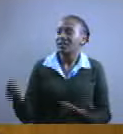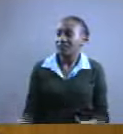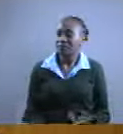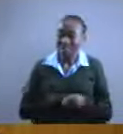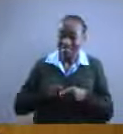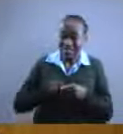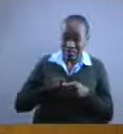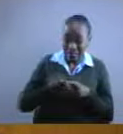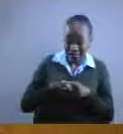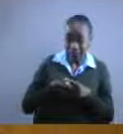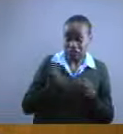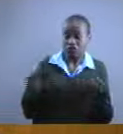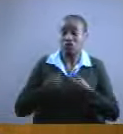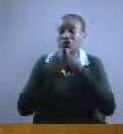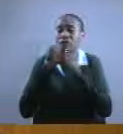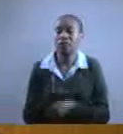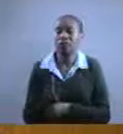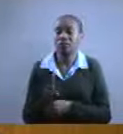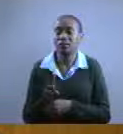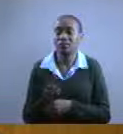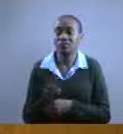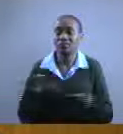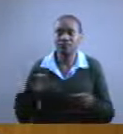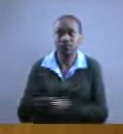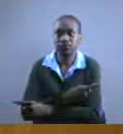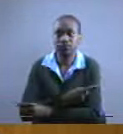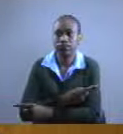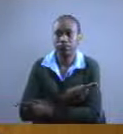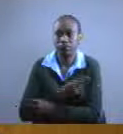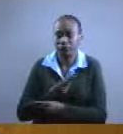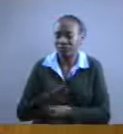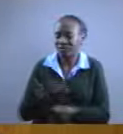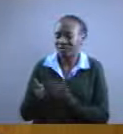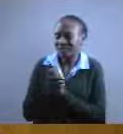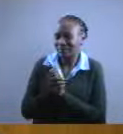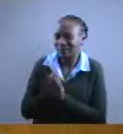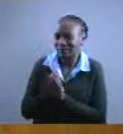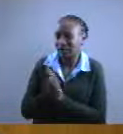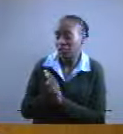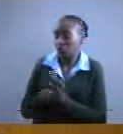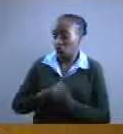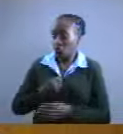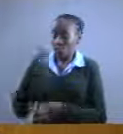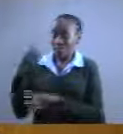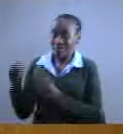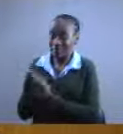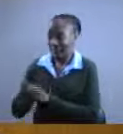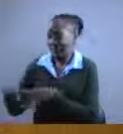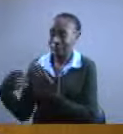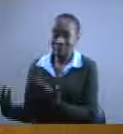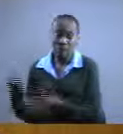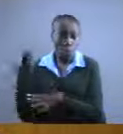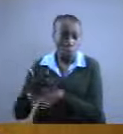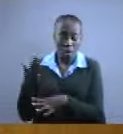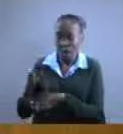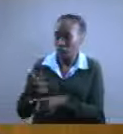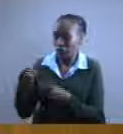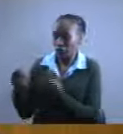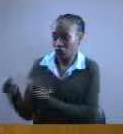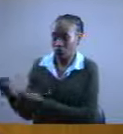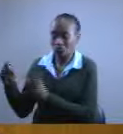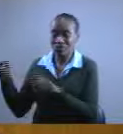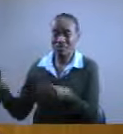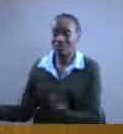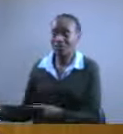challenge is to address the mismatch between the supply of largely unskilled and semi-skilled labor that our history has